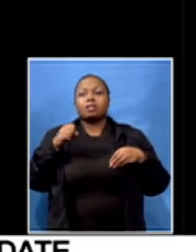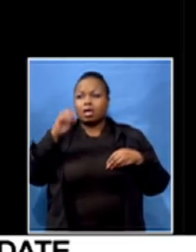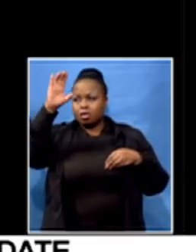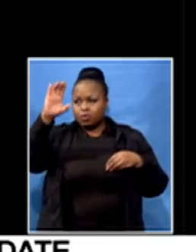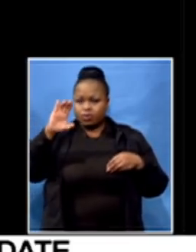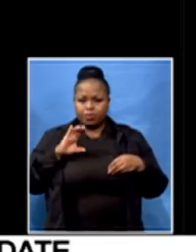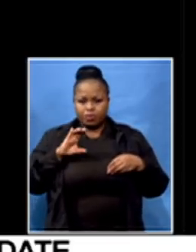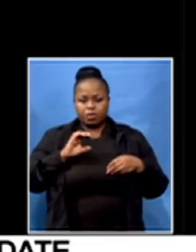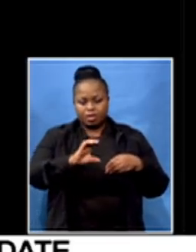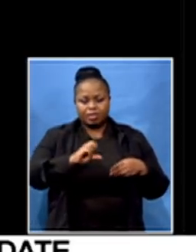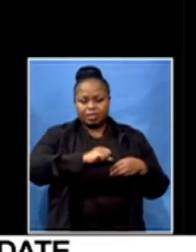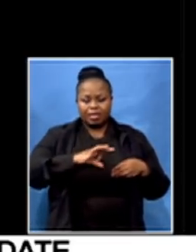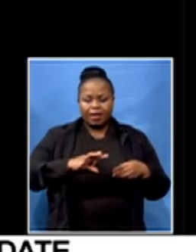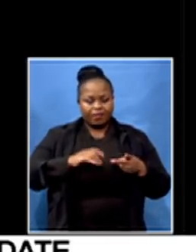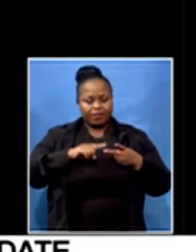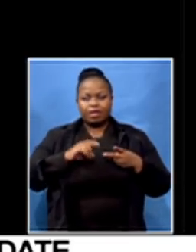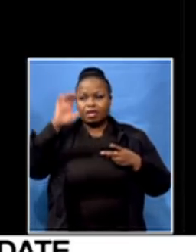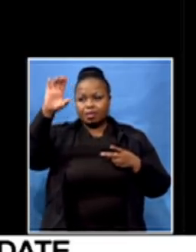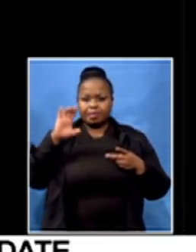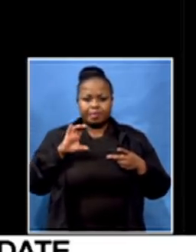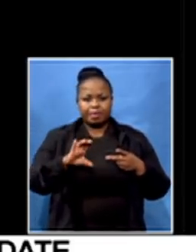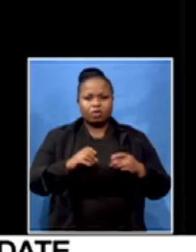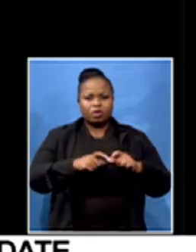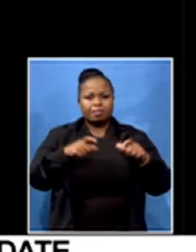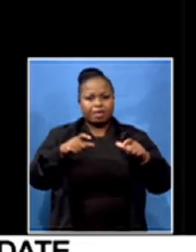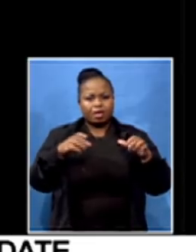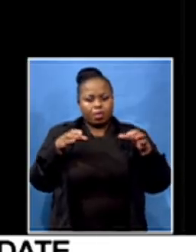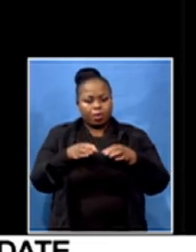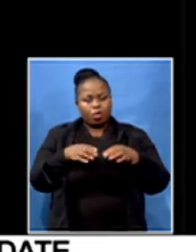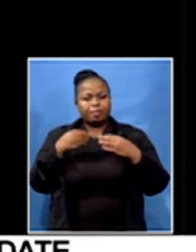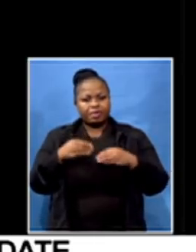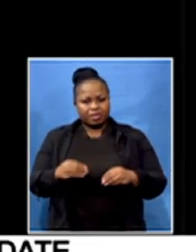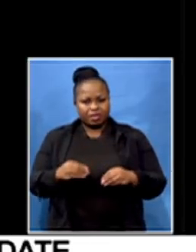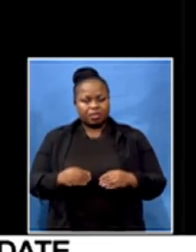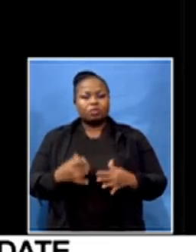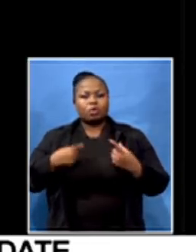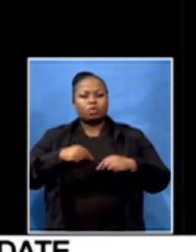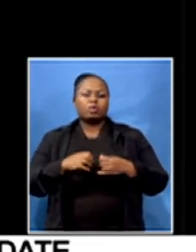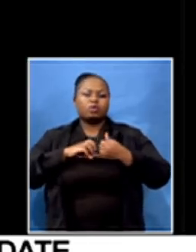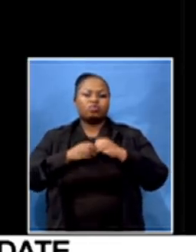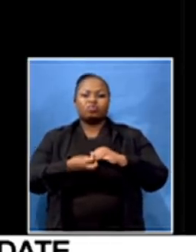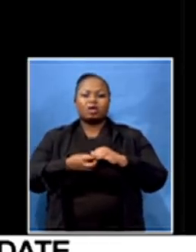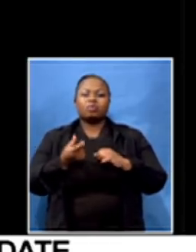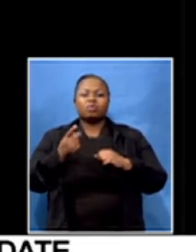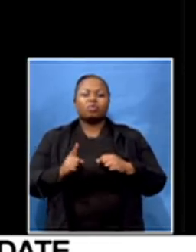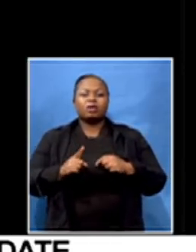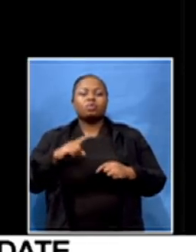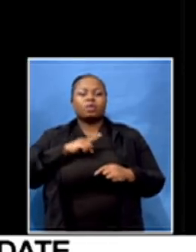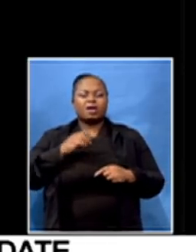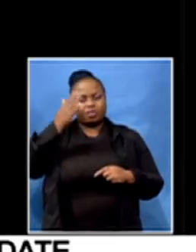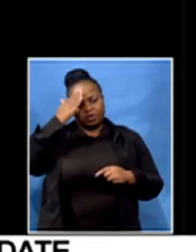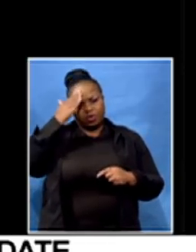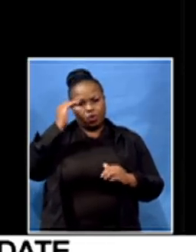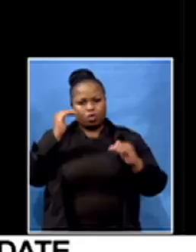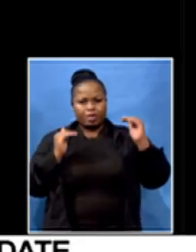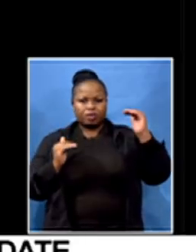response to the issue that we raised we're basically saying there's a balancing act that we